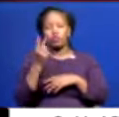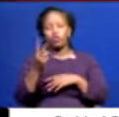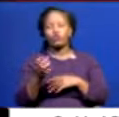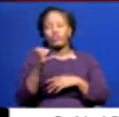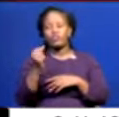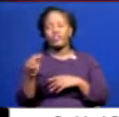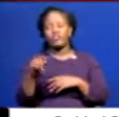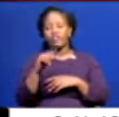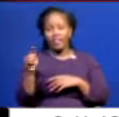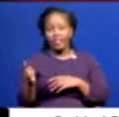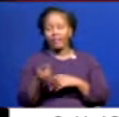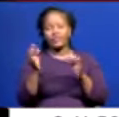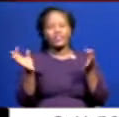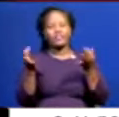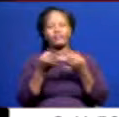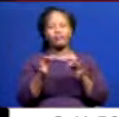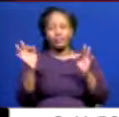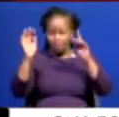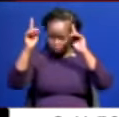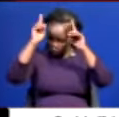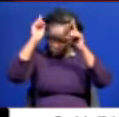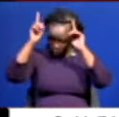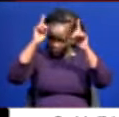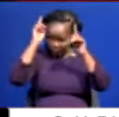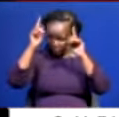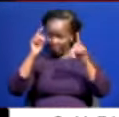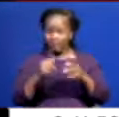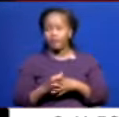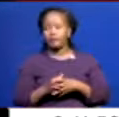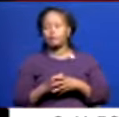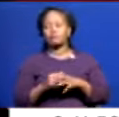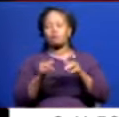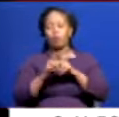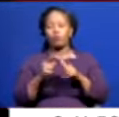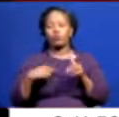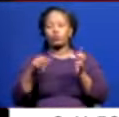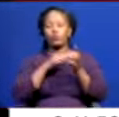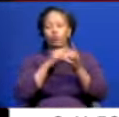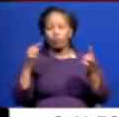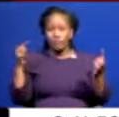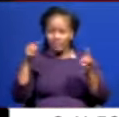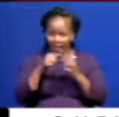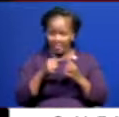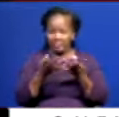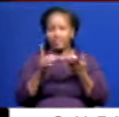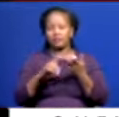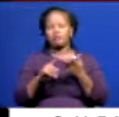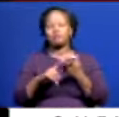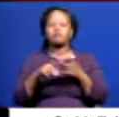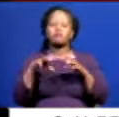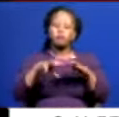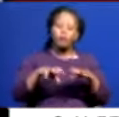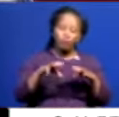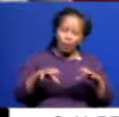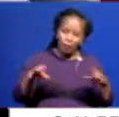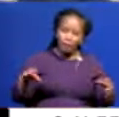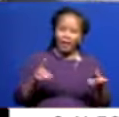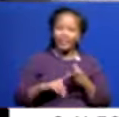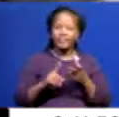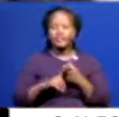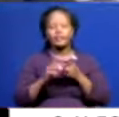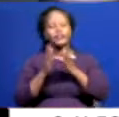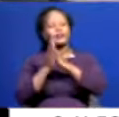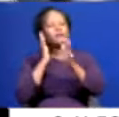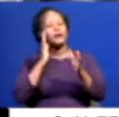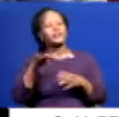25,000 free Wi-Fi hotspots. We are targeting markets, we are targeting bus termini